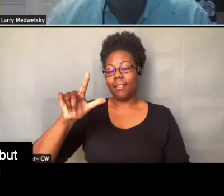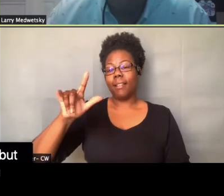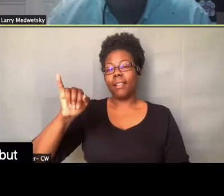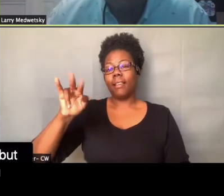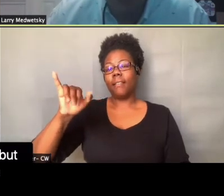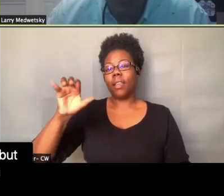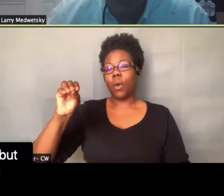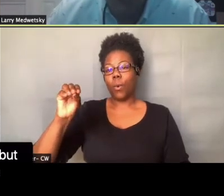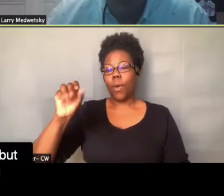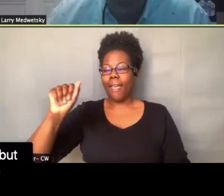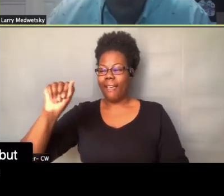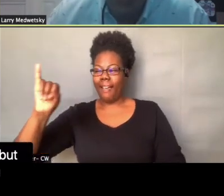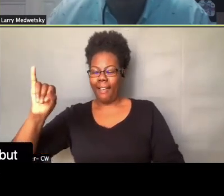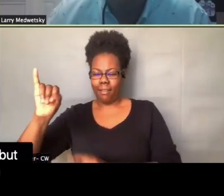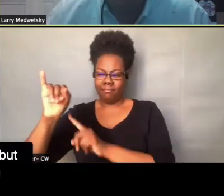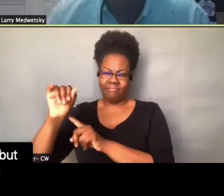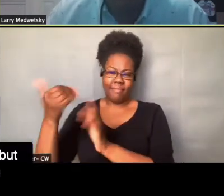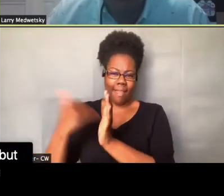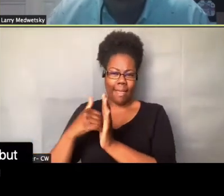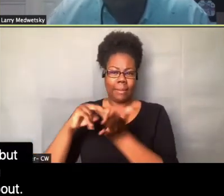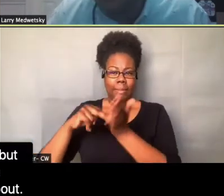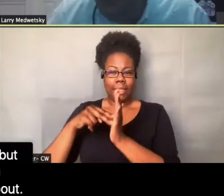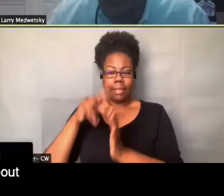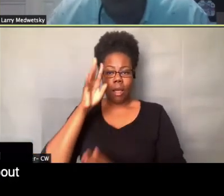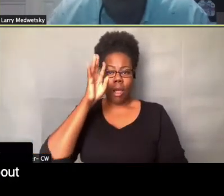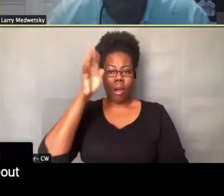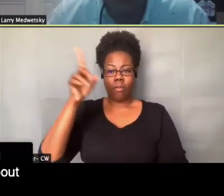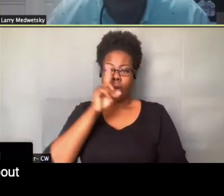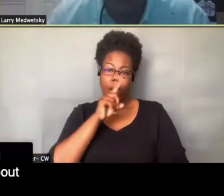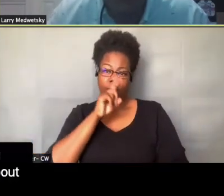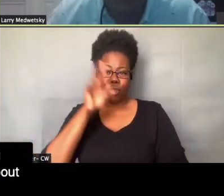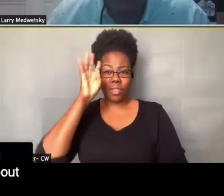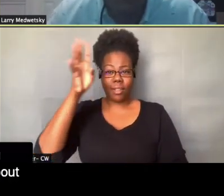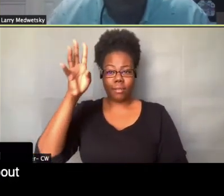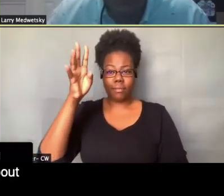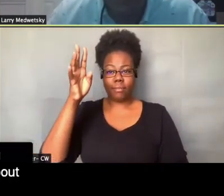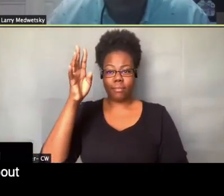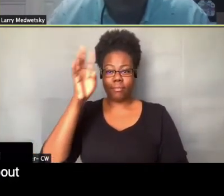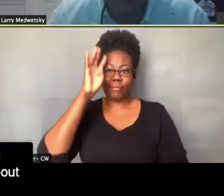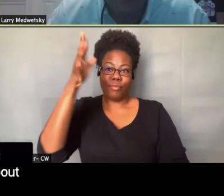It's the first healthable hearing aid. That's how they refer to it.